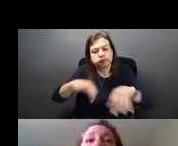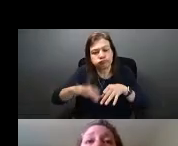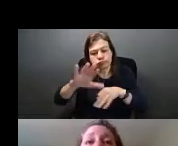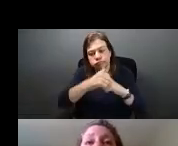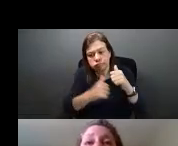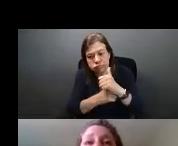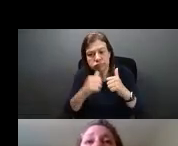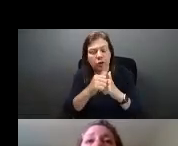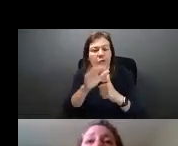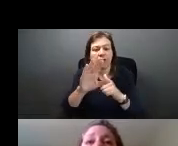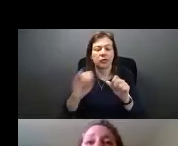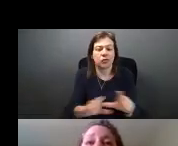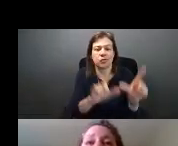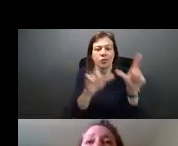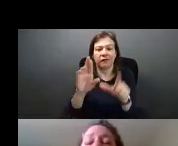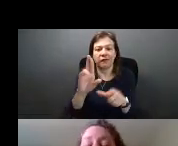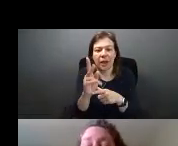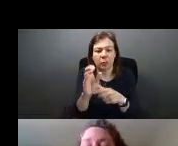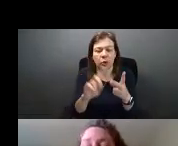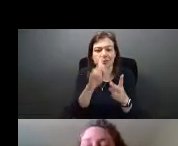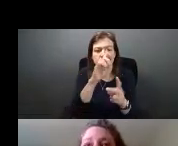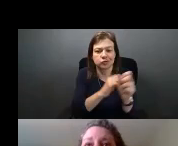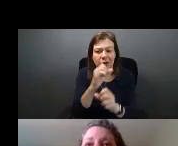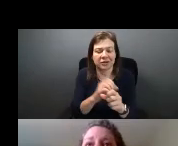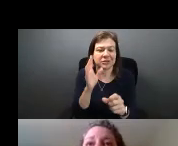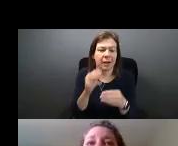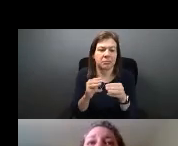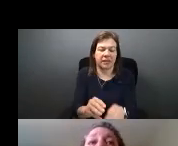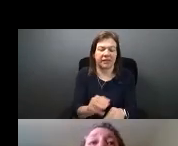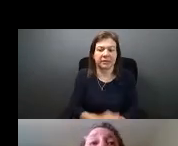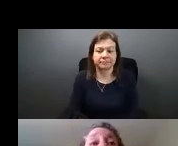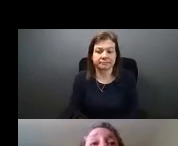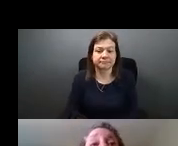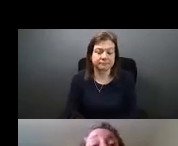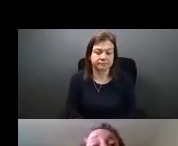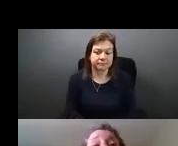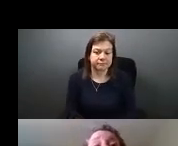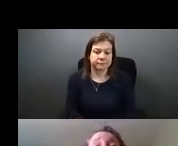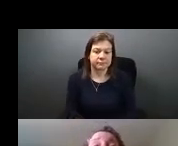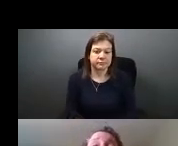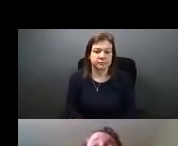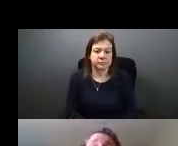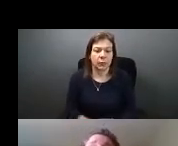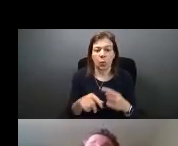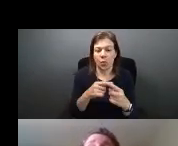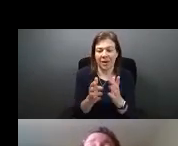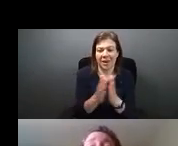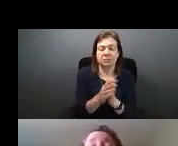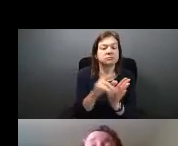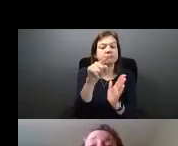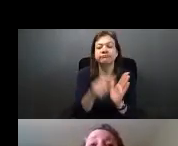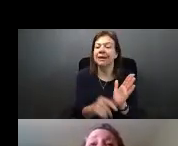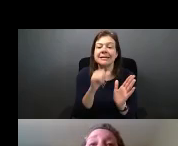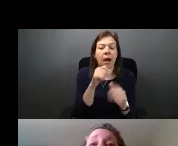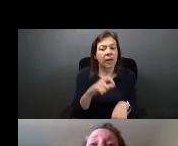structures, your frameworks, your strategies, and methodologies where asked. This is not the